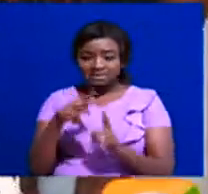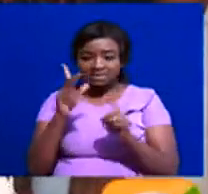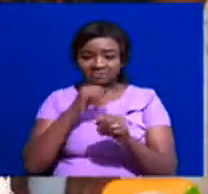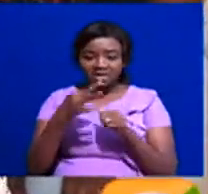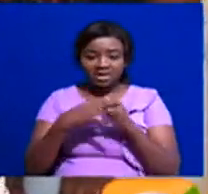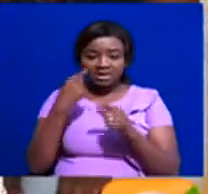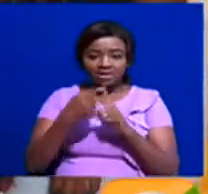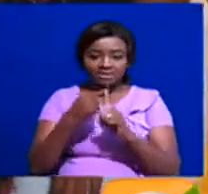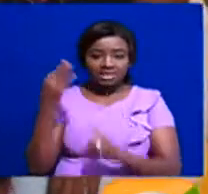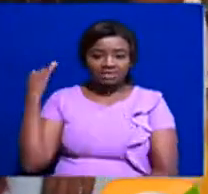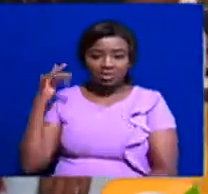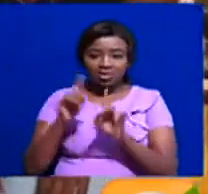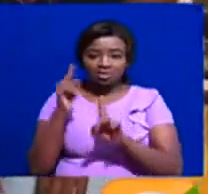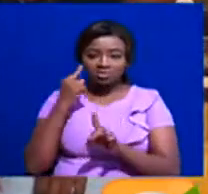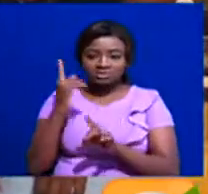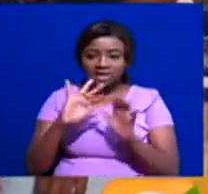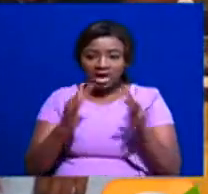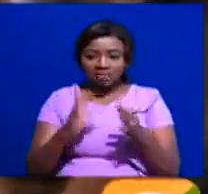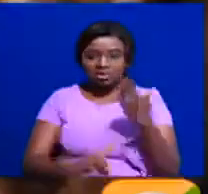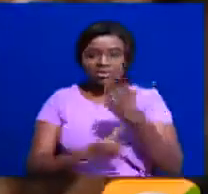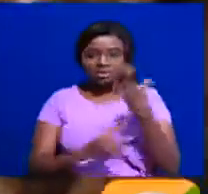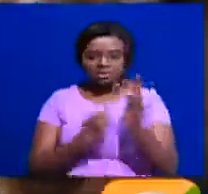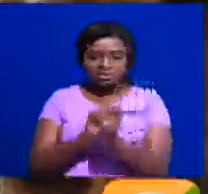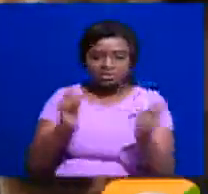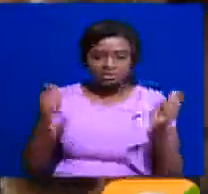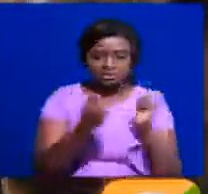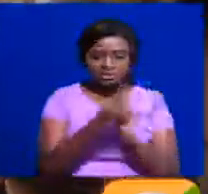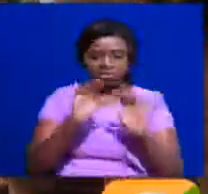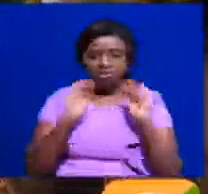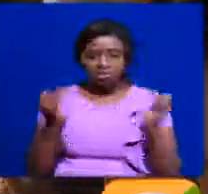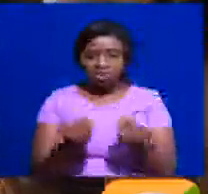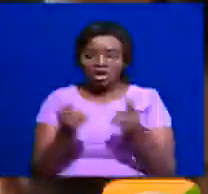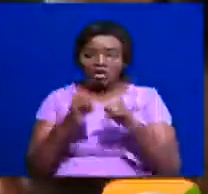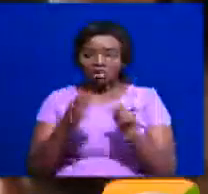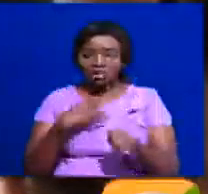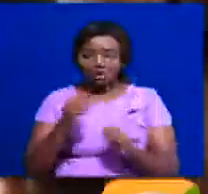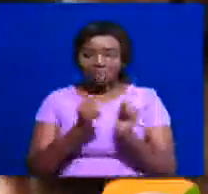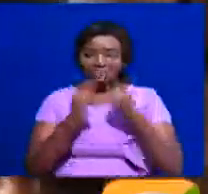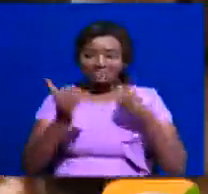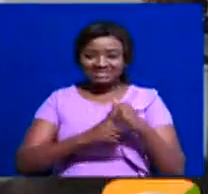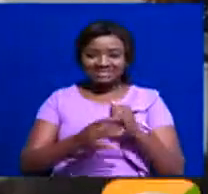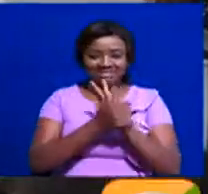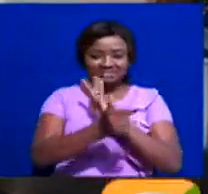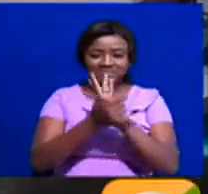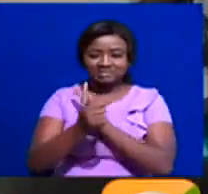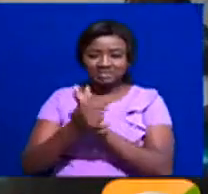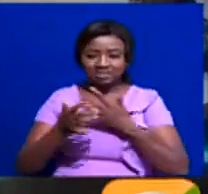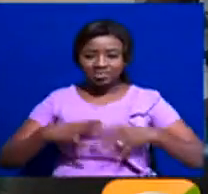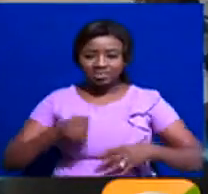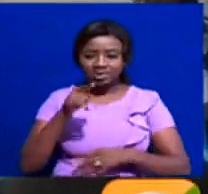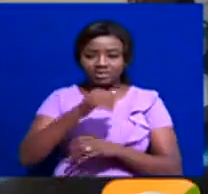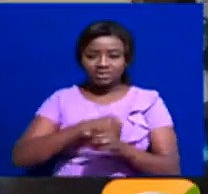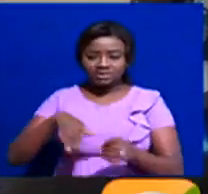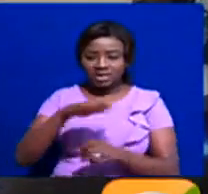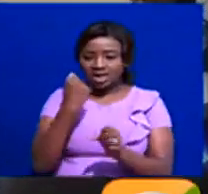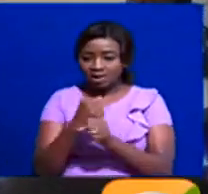saw how technology was revolutionizing the world. They put together a team of 16 techies specializing in this field and started selling the ideas